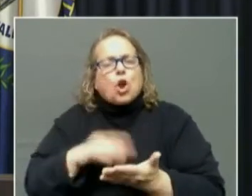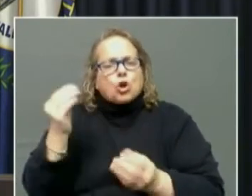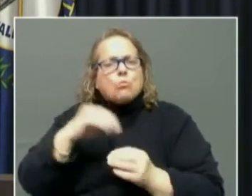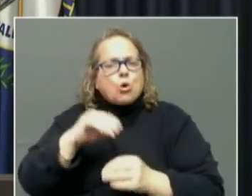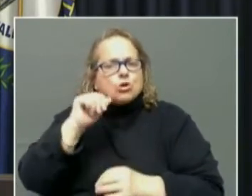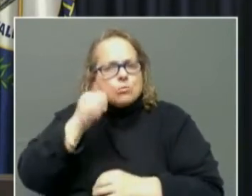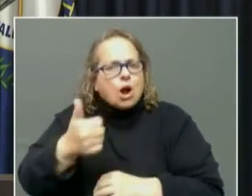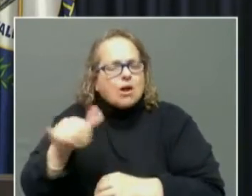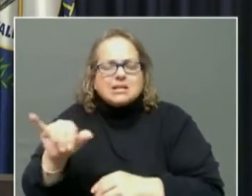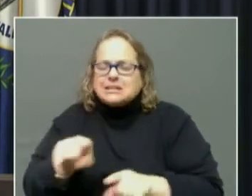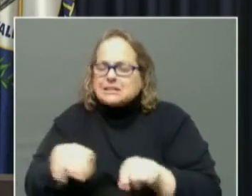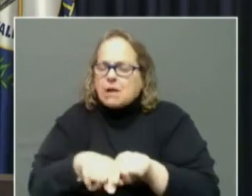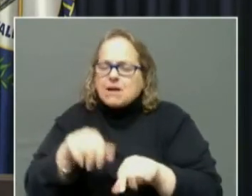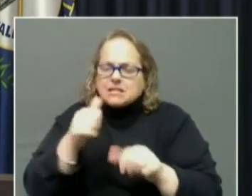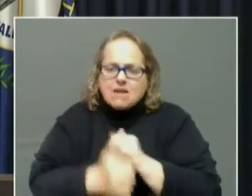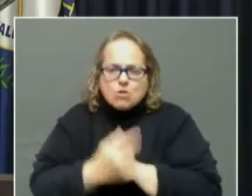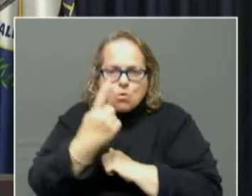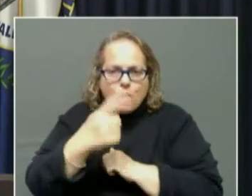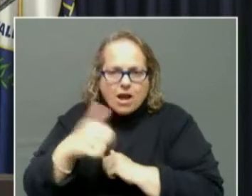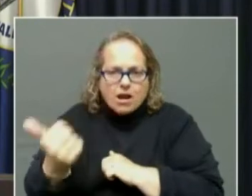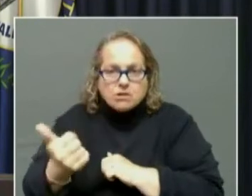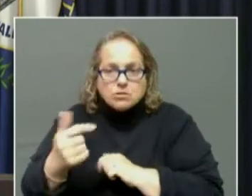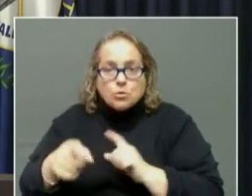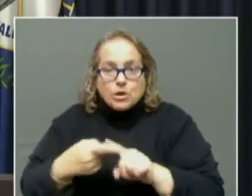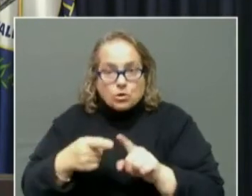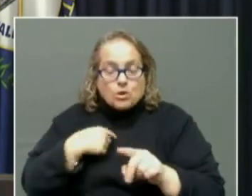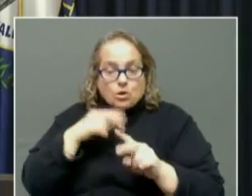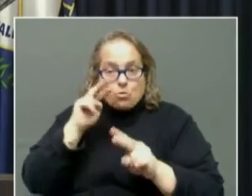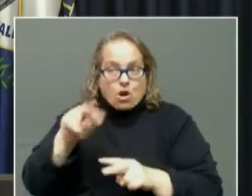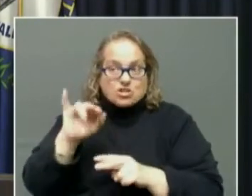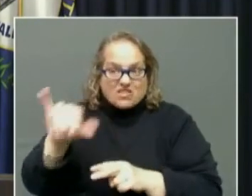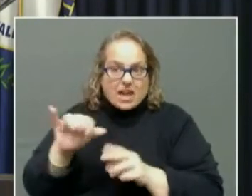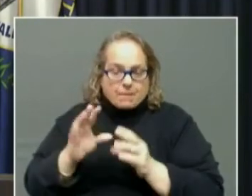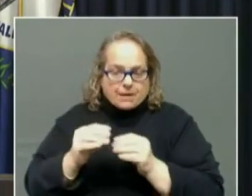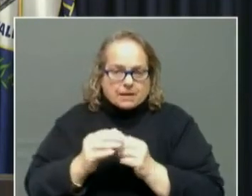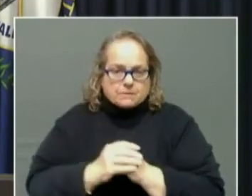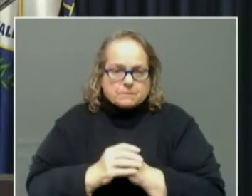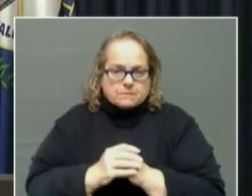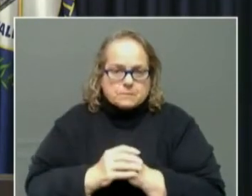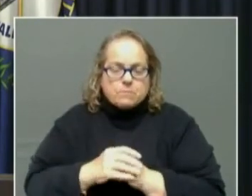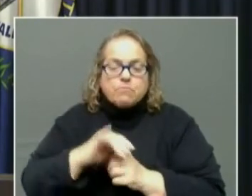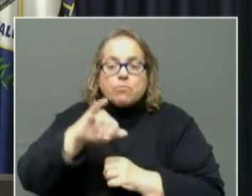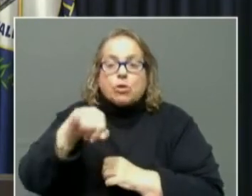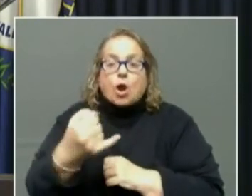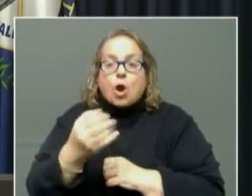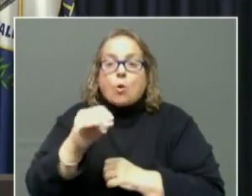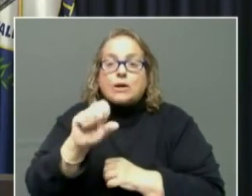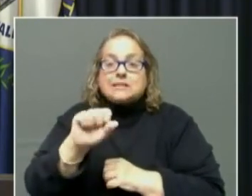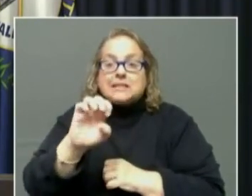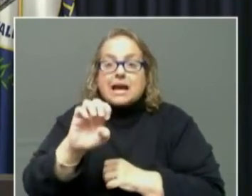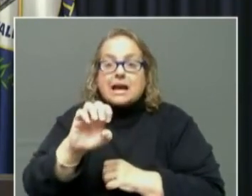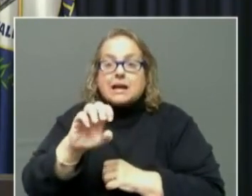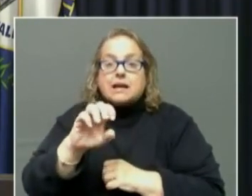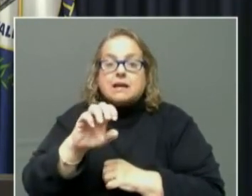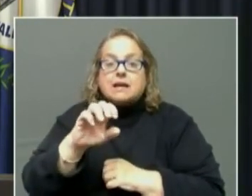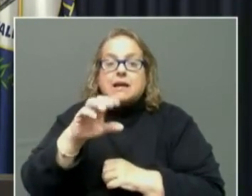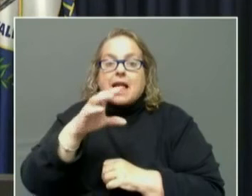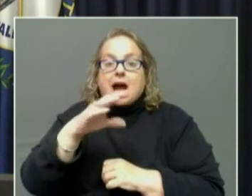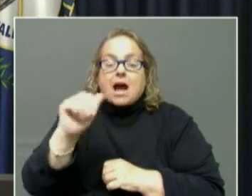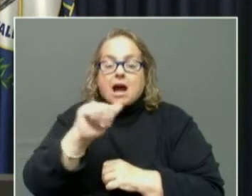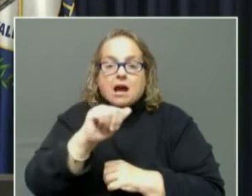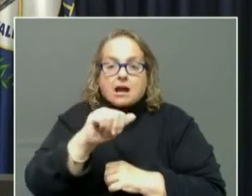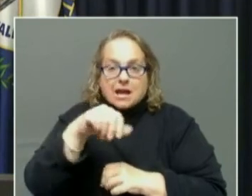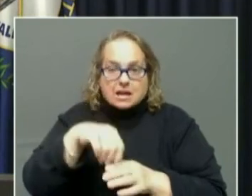when we watch that meeting. All right, Jose Neil Donis, Aldea in America.